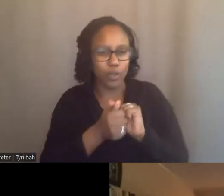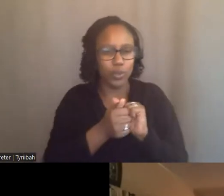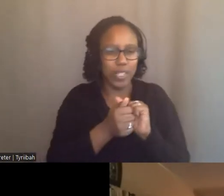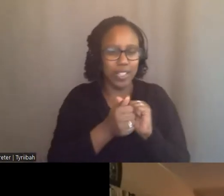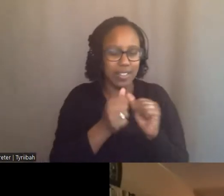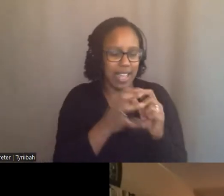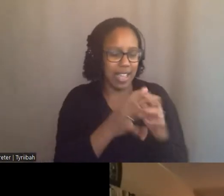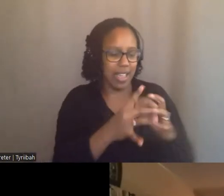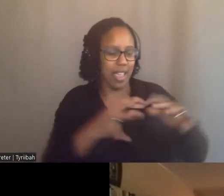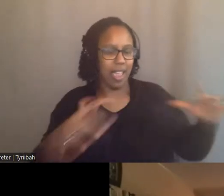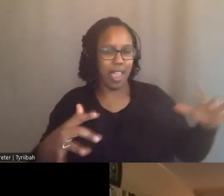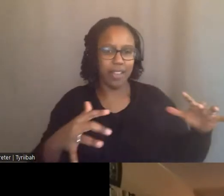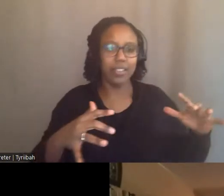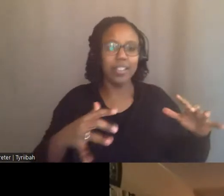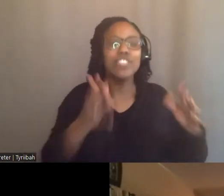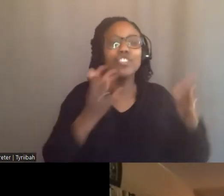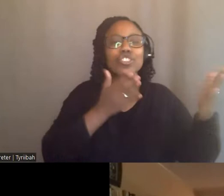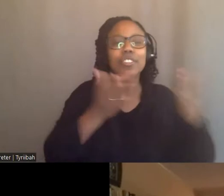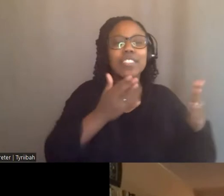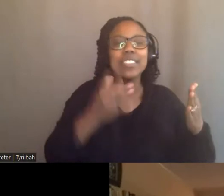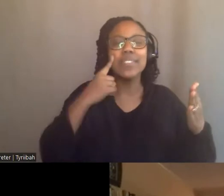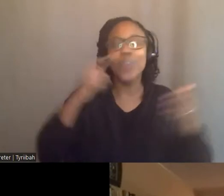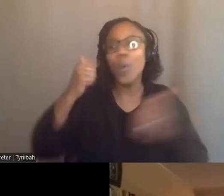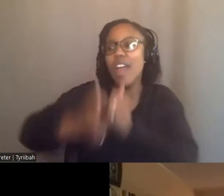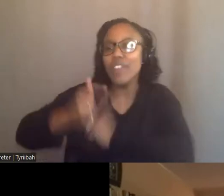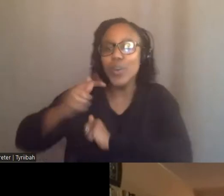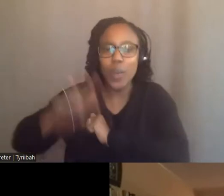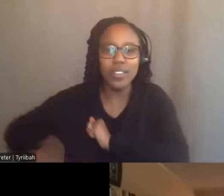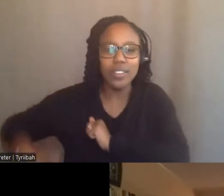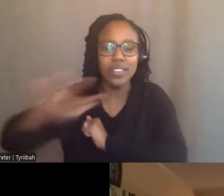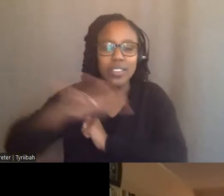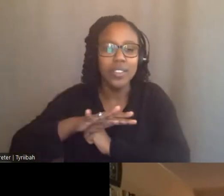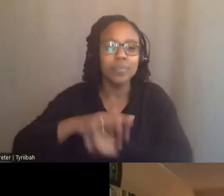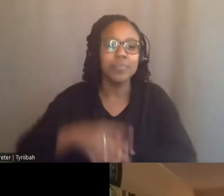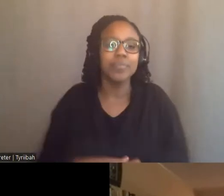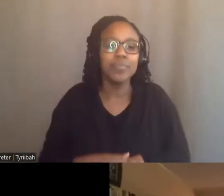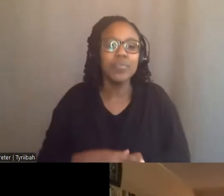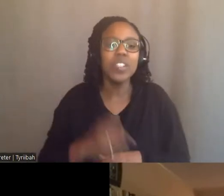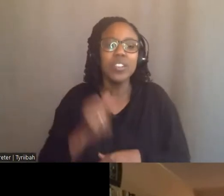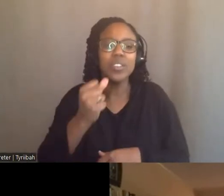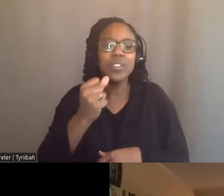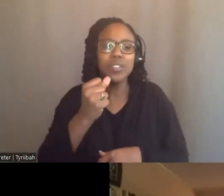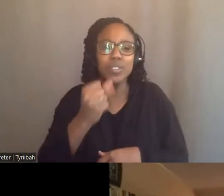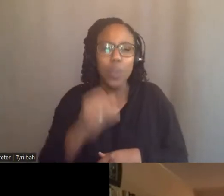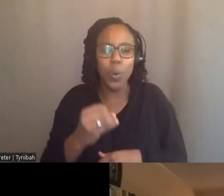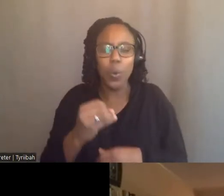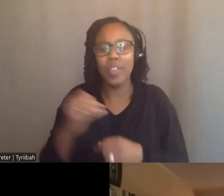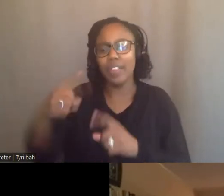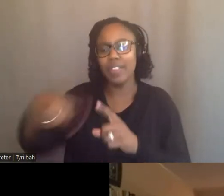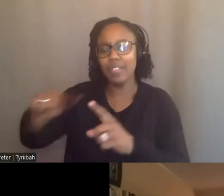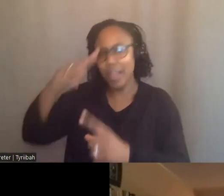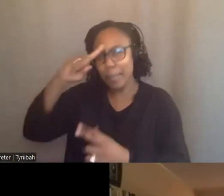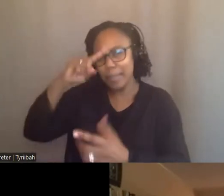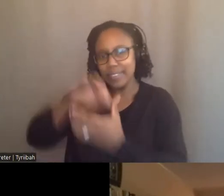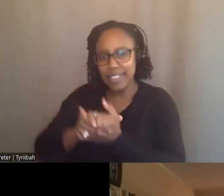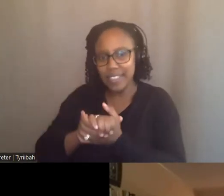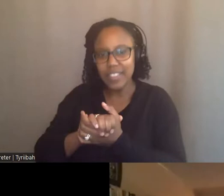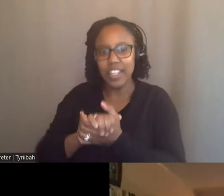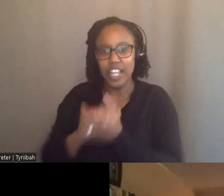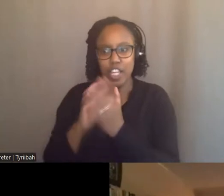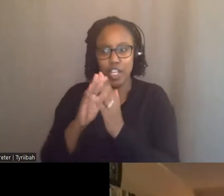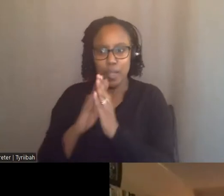They occupied a church, as was said previously, because they believed that institutions in the community